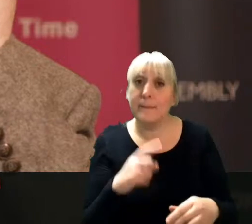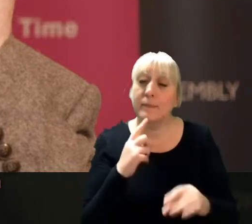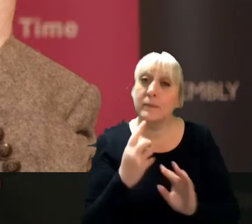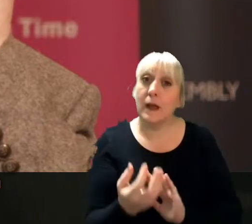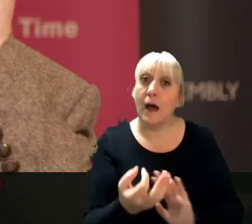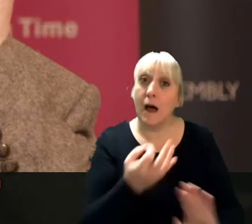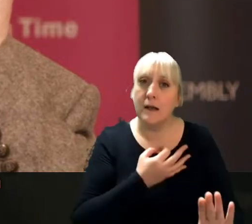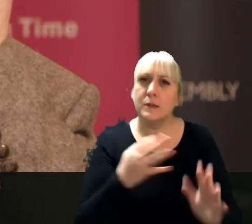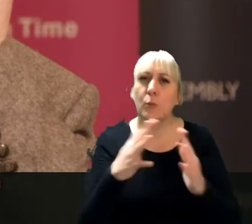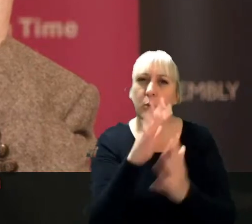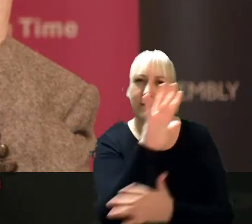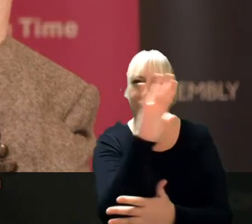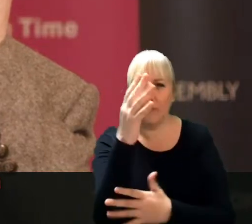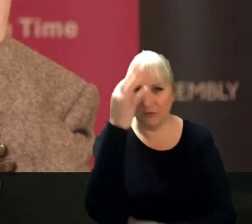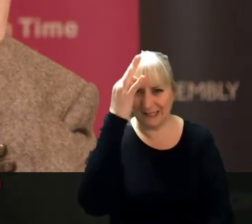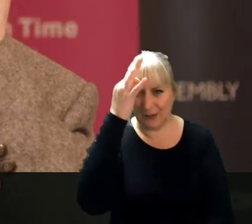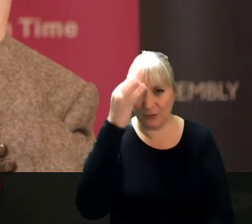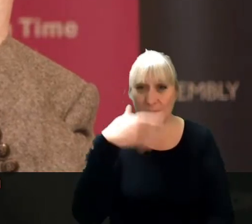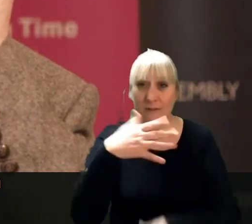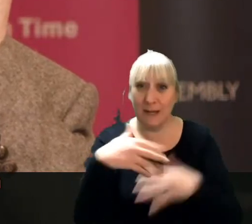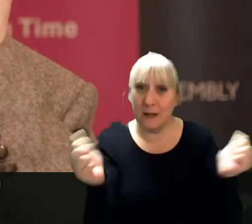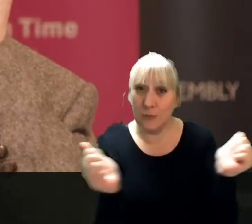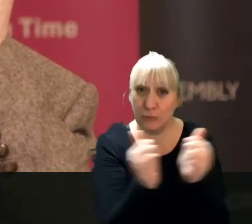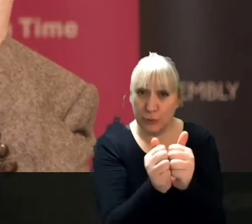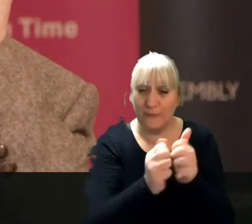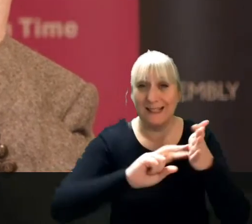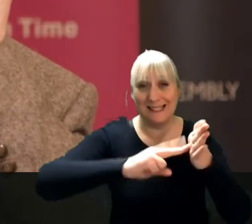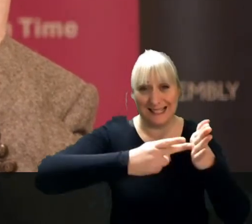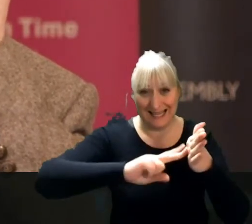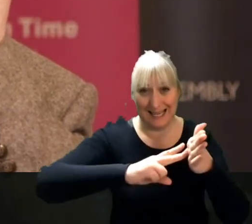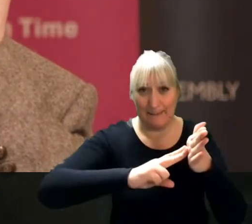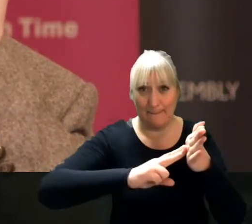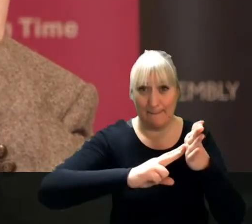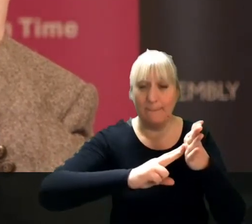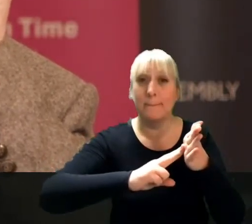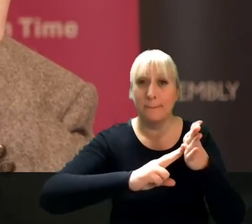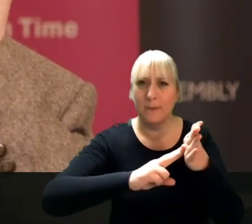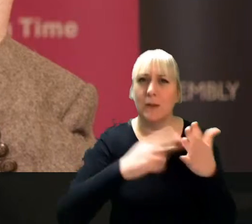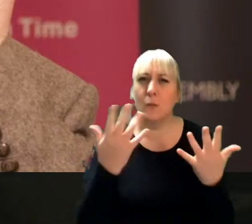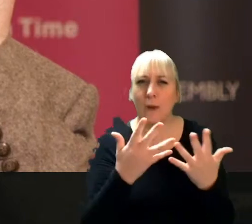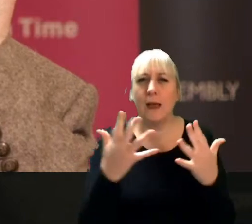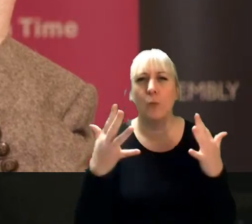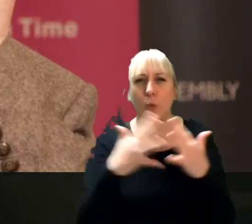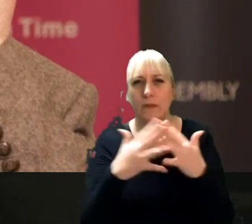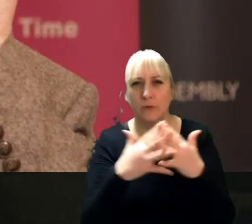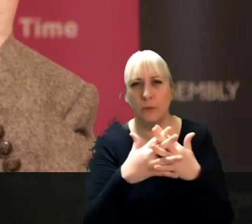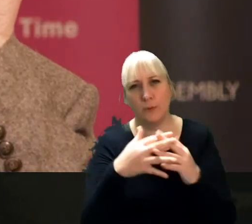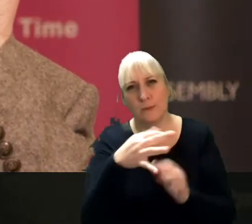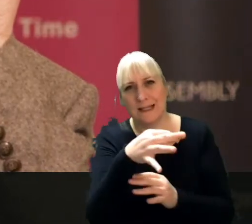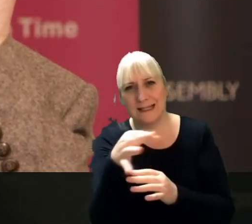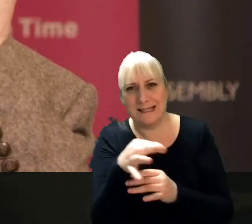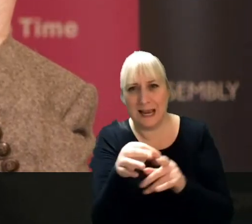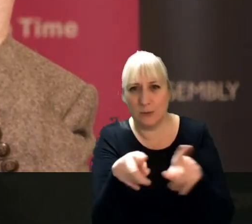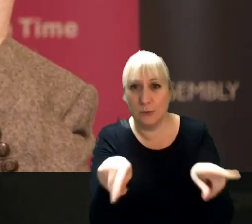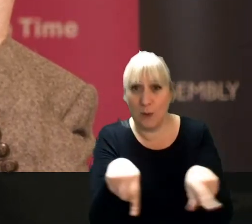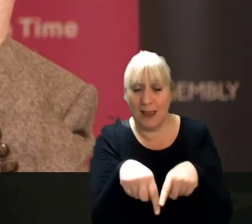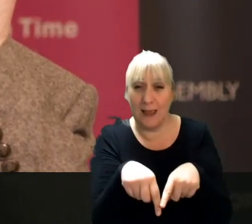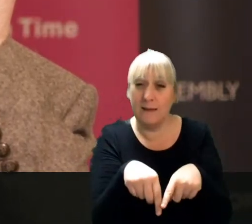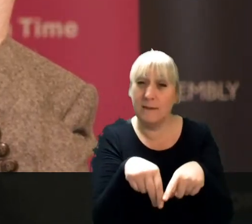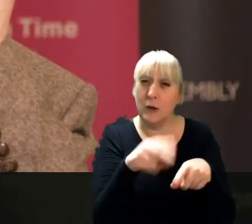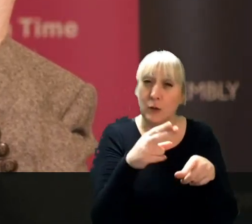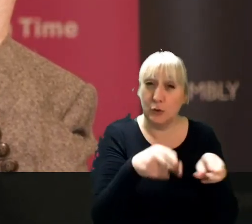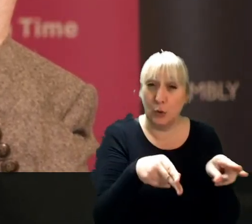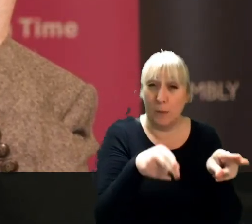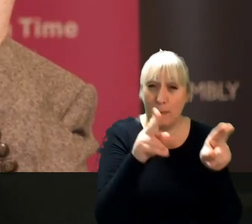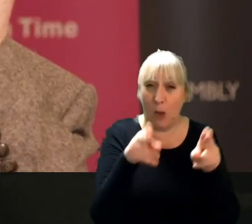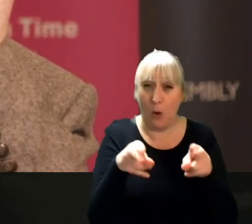Forest Council has approved a scheme in Walthamstow Town Square of 2 blocks of unprecedented height.